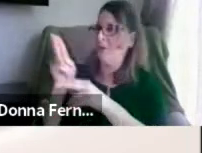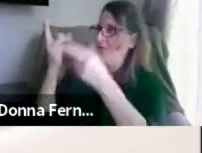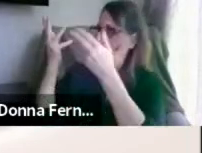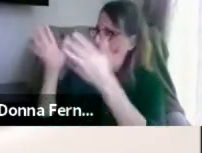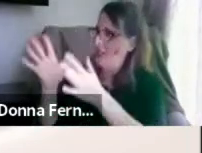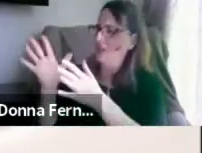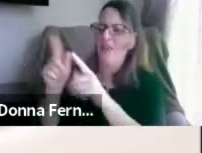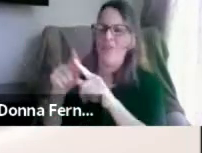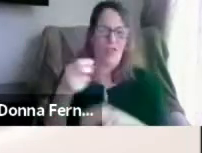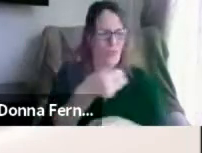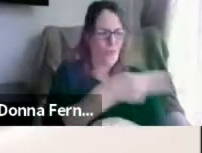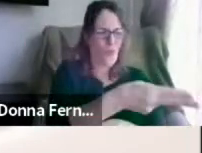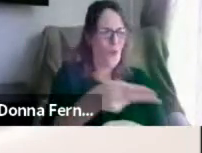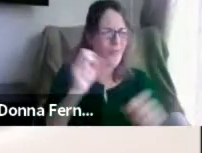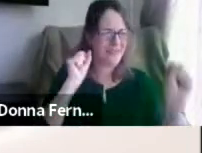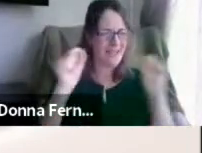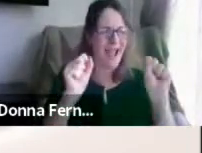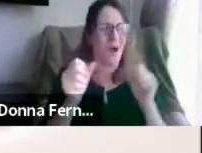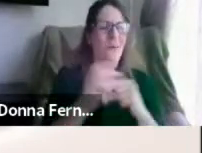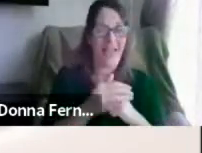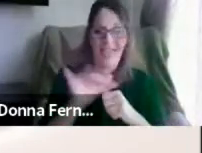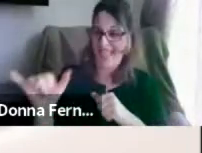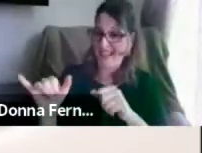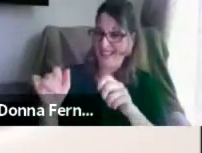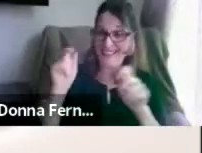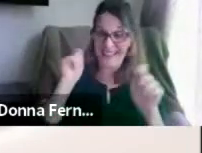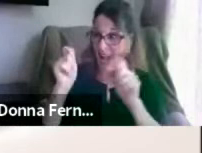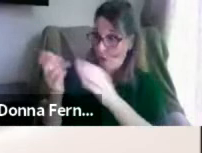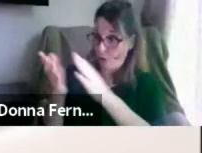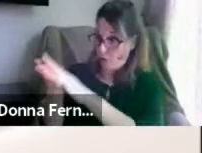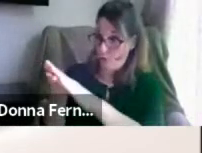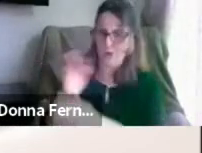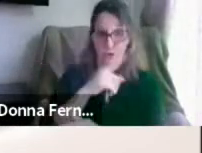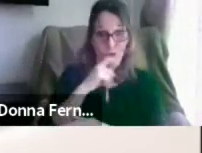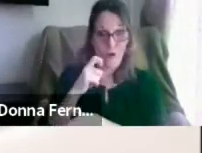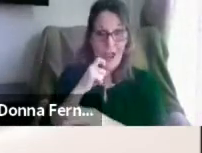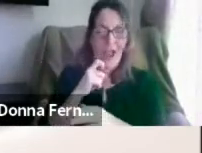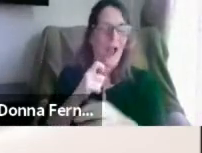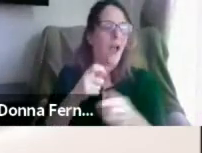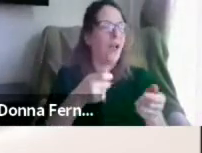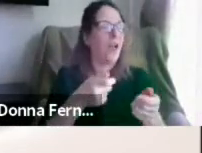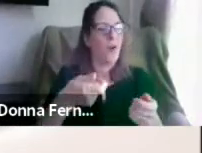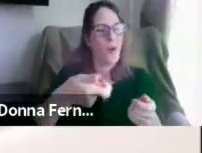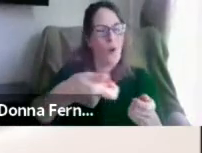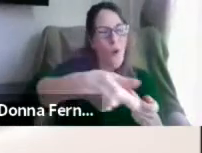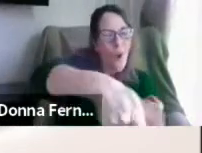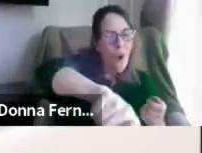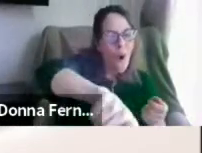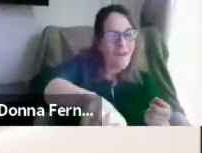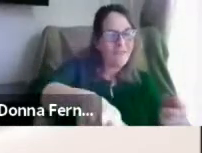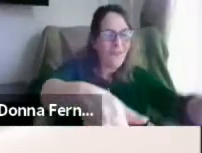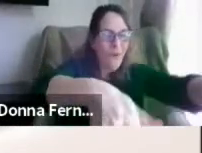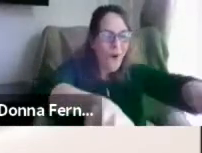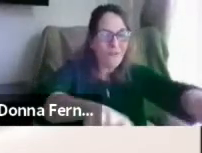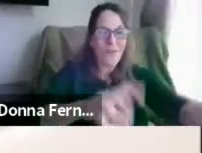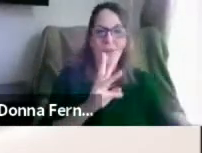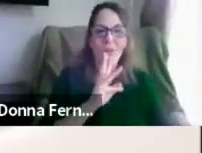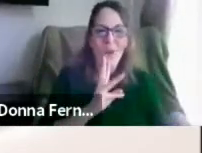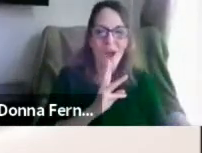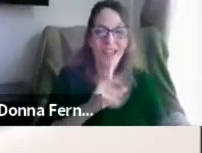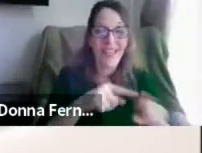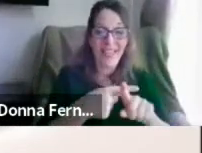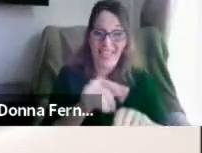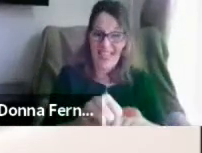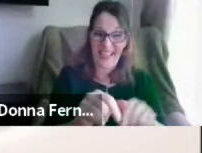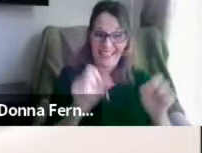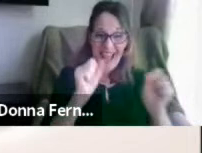towels. Use that same paper towel that you just dried your hands with to turn off the faucet, and then use that paper